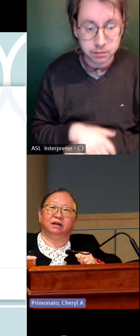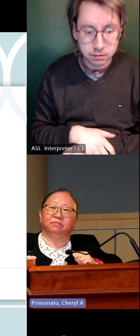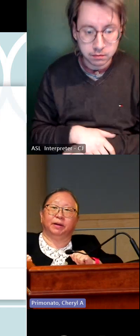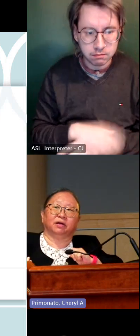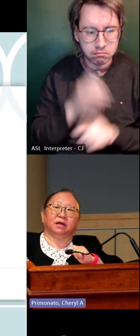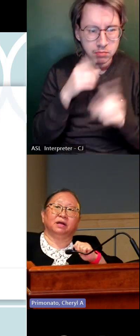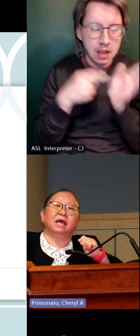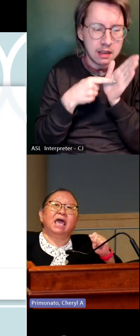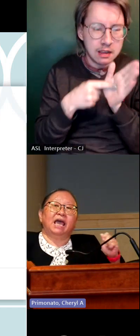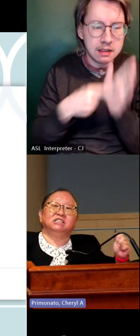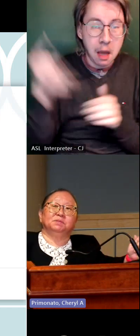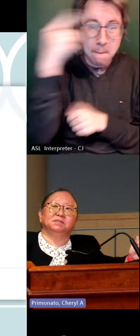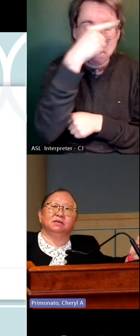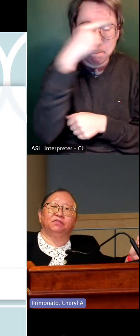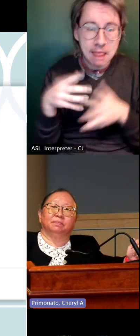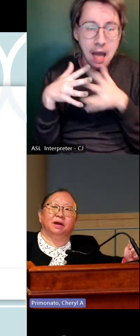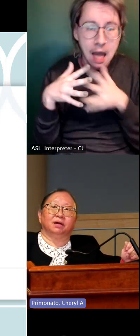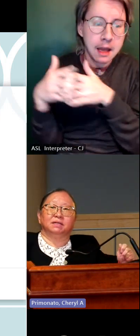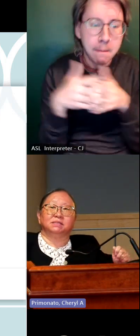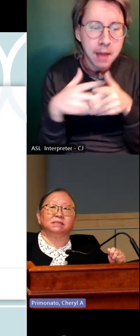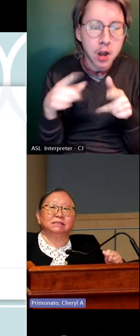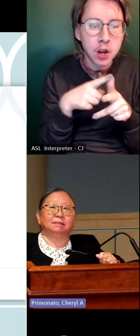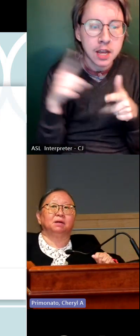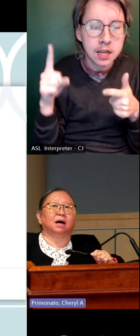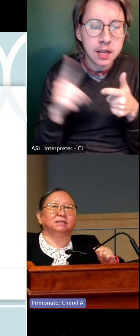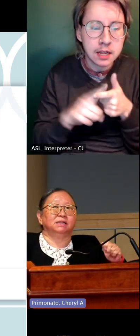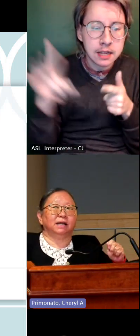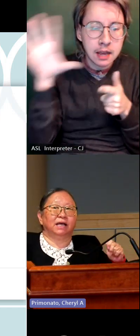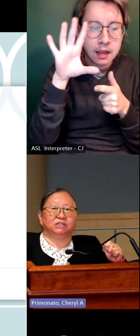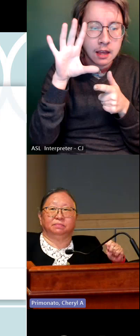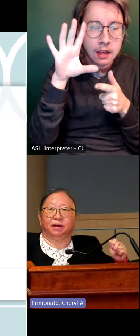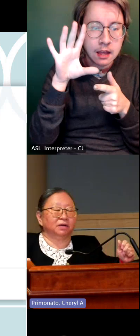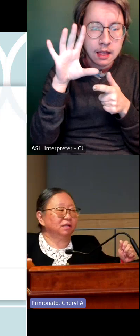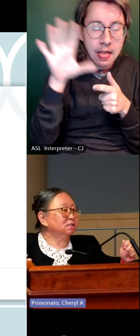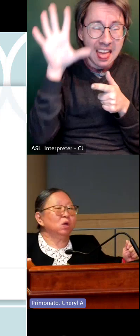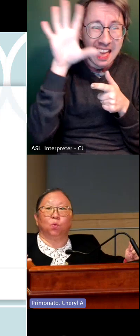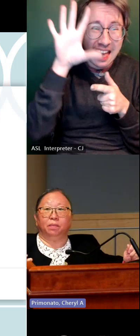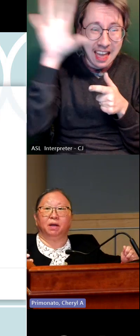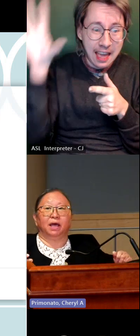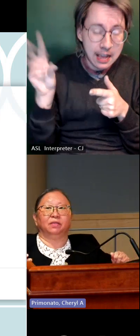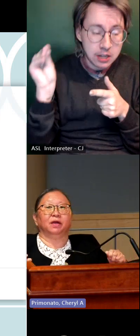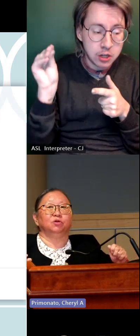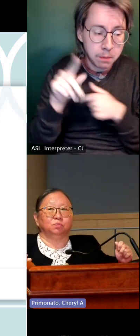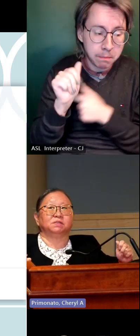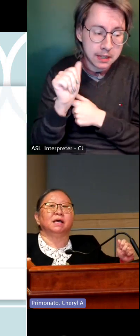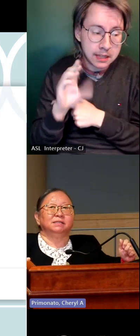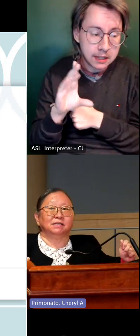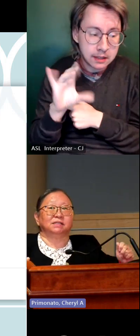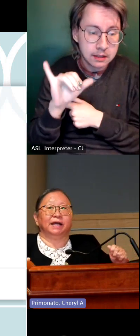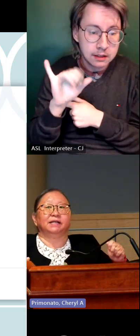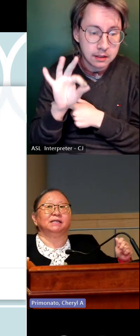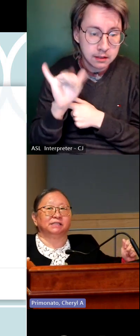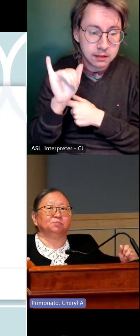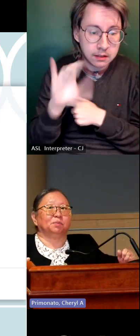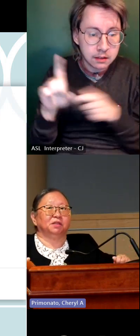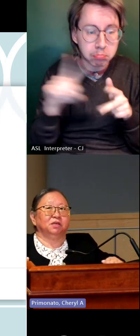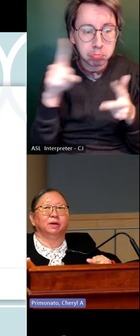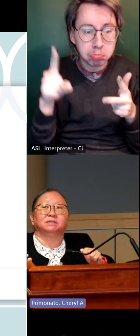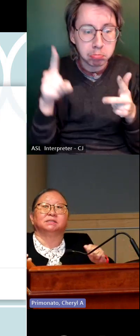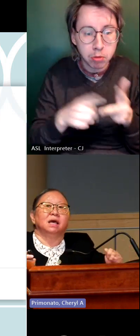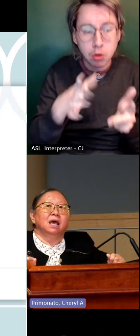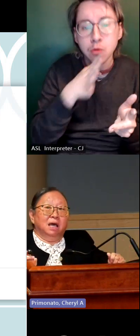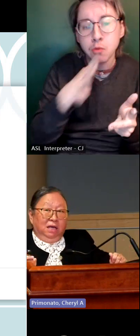American, Native American, Asian Pacific Americans, subcontinent Asian Americans, women, and then groups designated as such